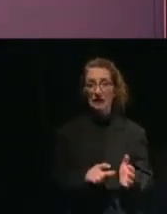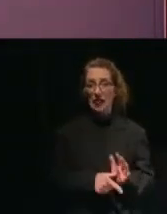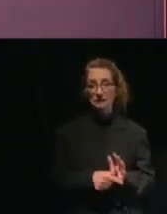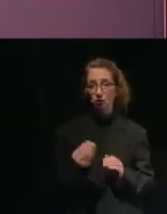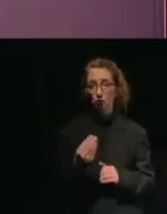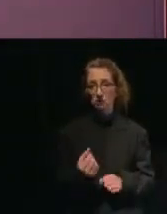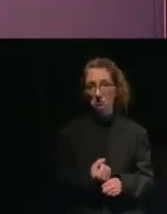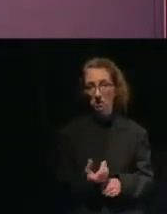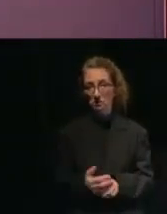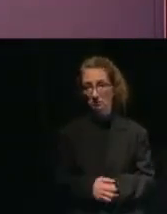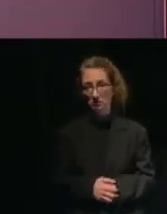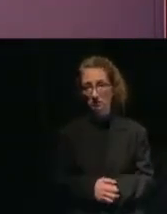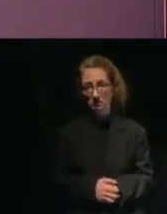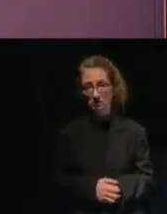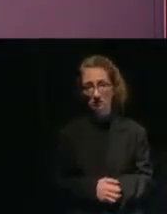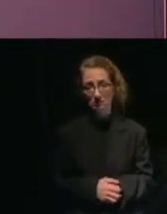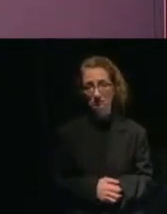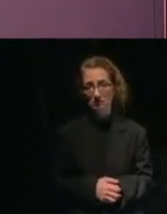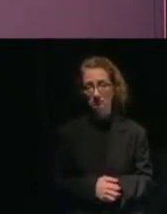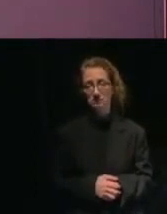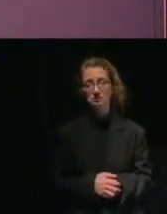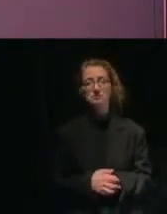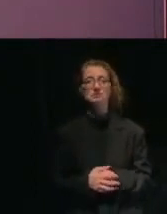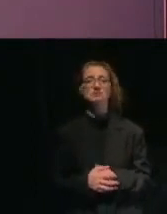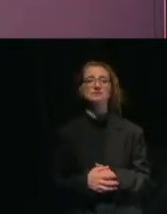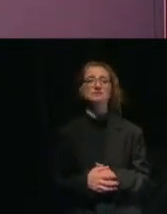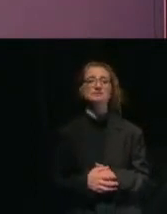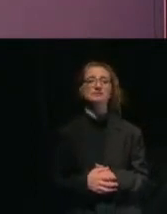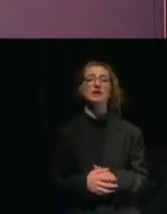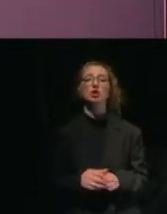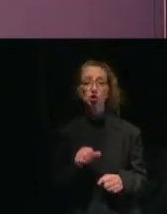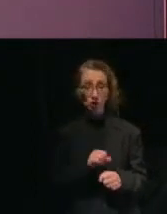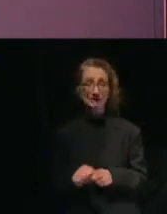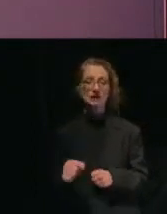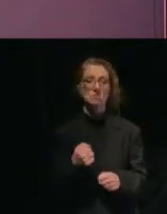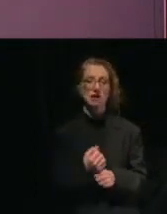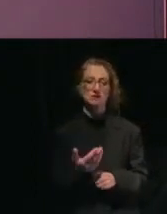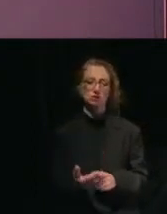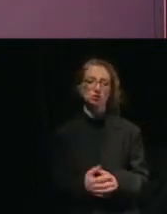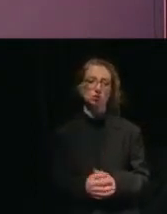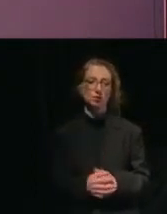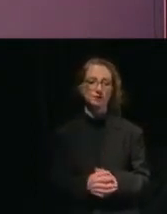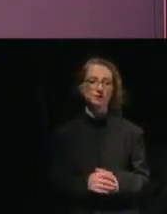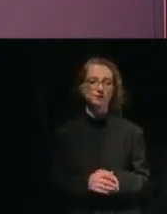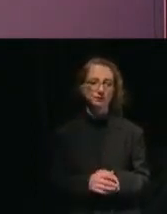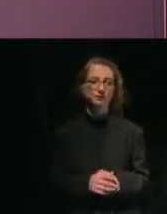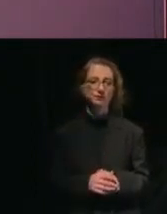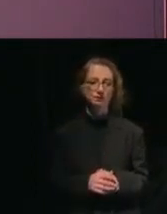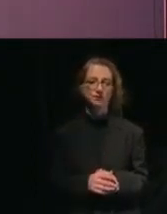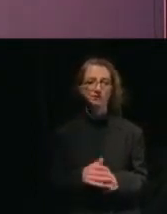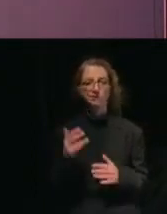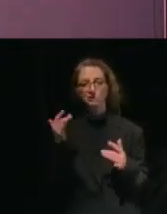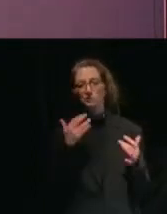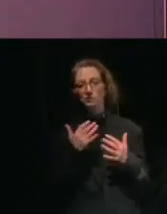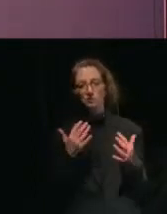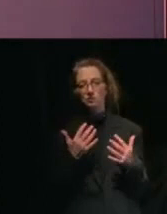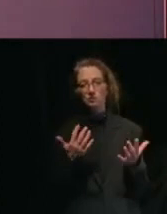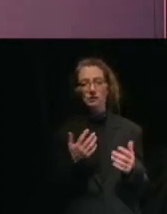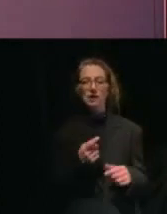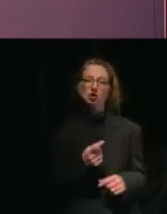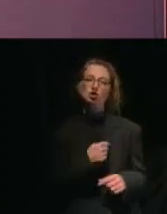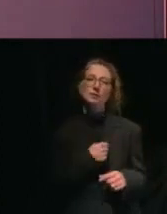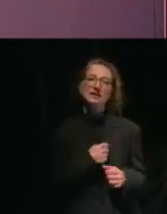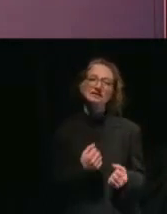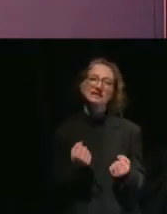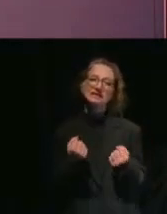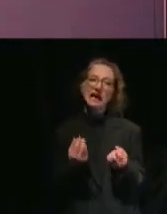of people, many of whom can't afford to work in the independent performing arts and yet continue to do it. And now we get to the subjective feelings